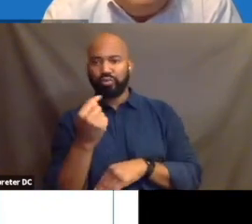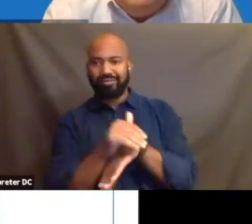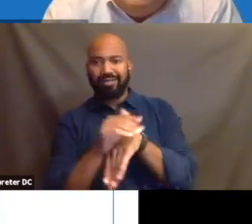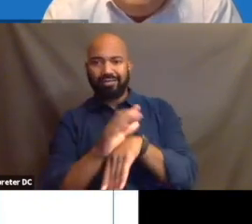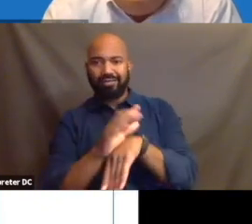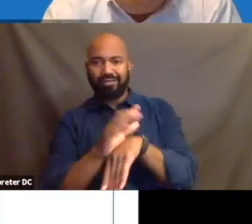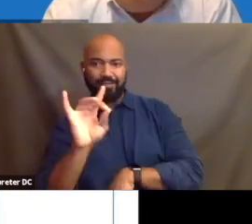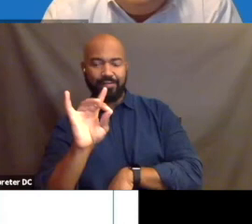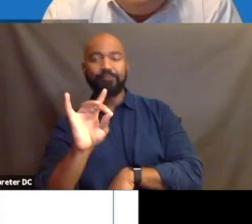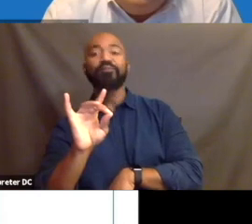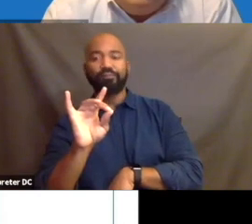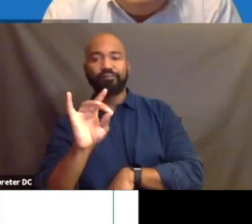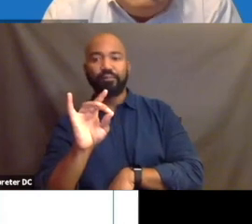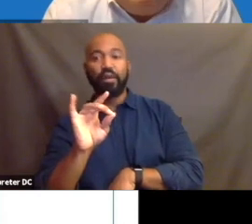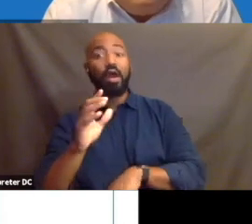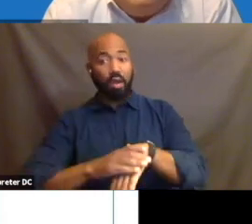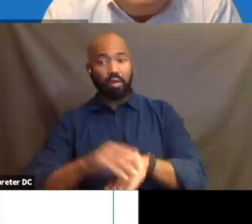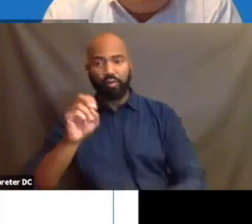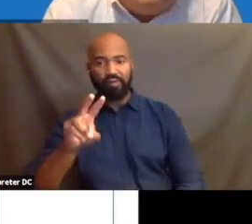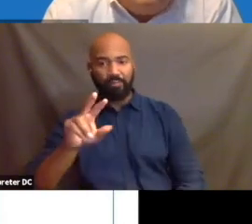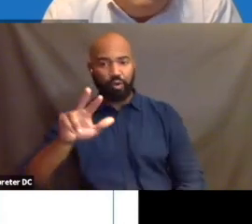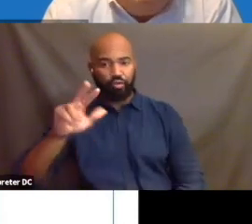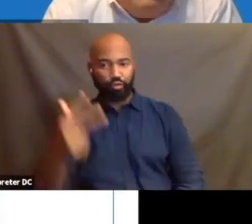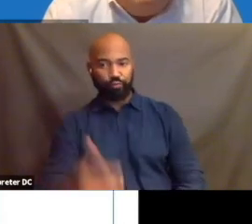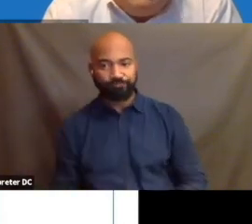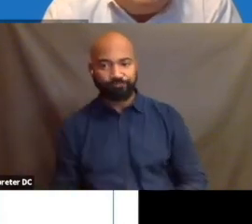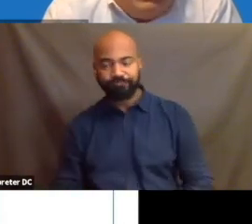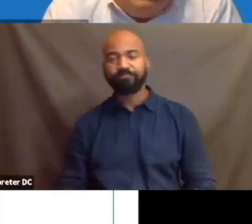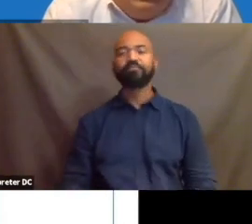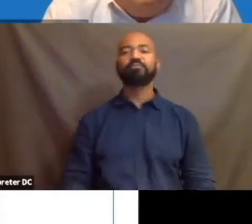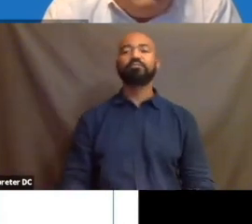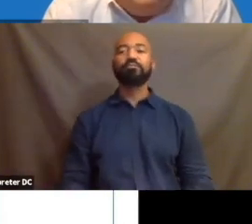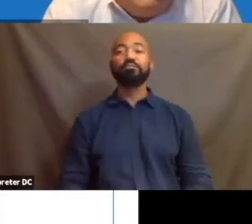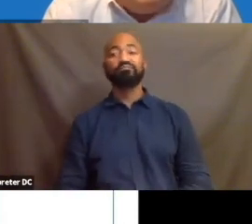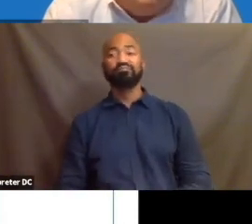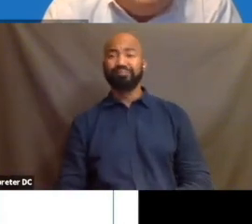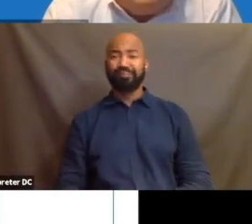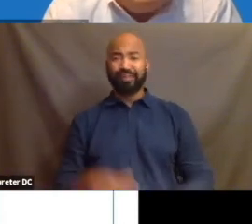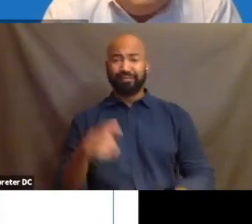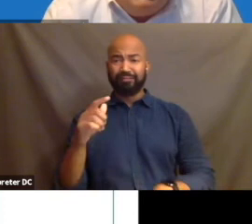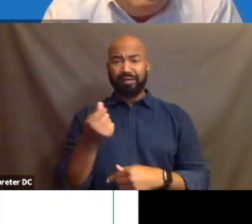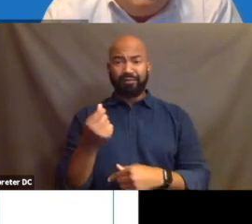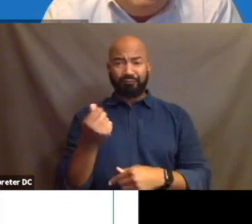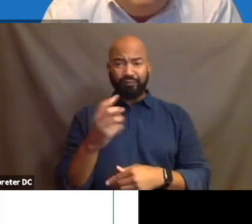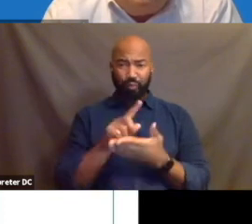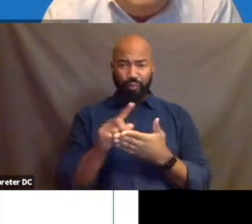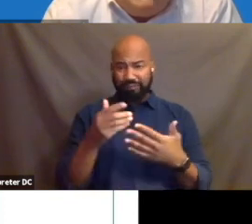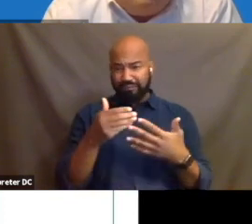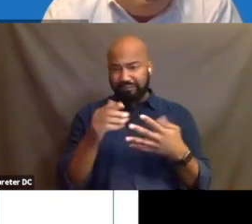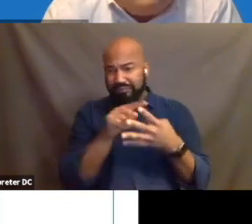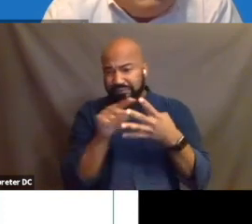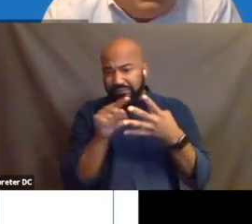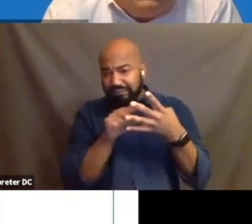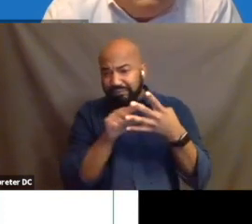3rd. A lot of things may be changing a bit in the next few weeks. We had